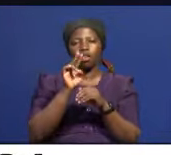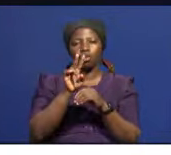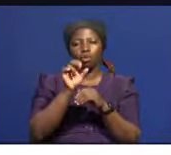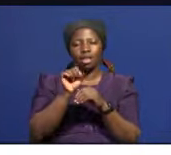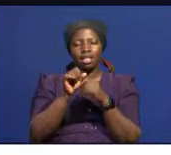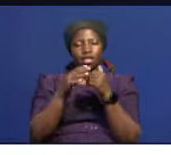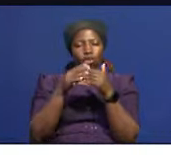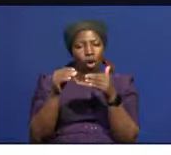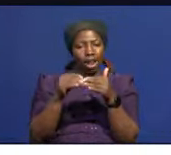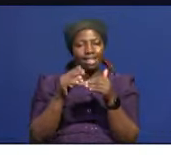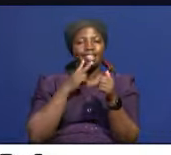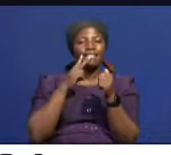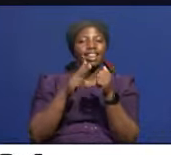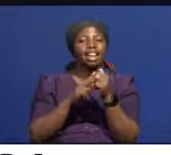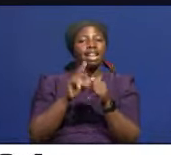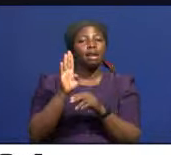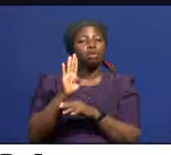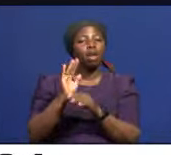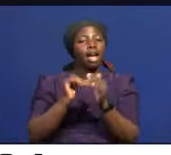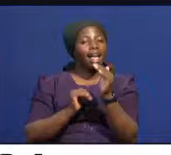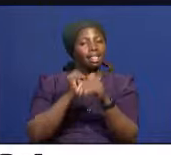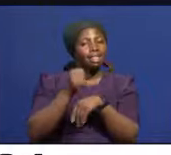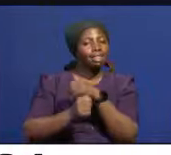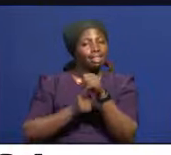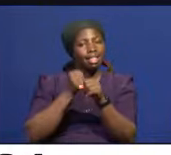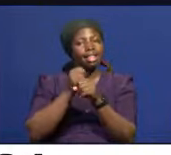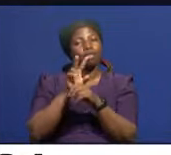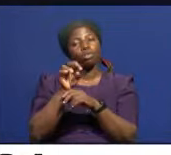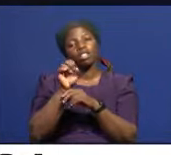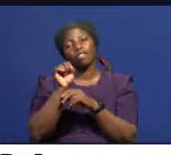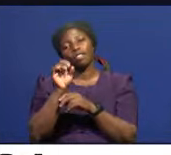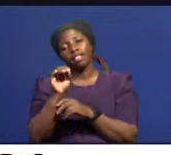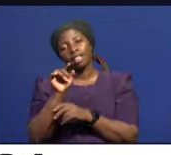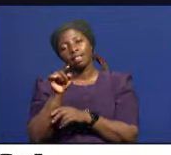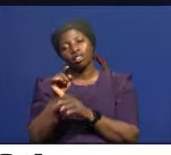US$700 billion by 2050. This growth